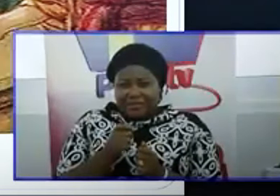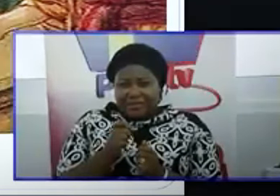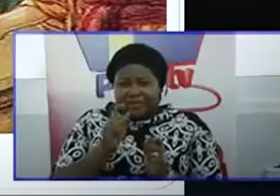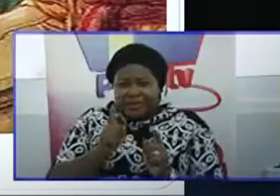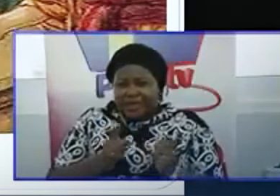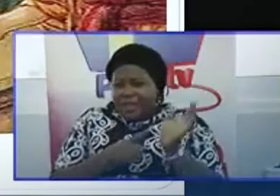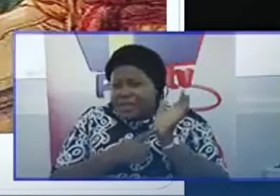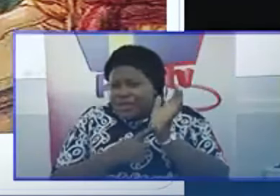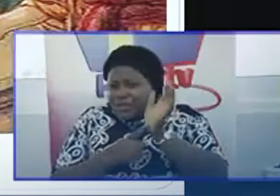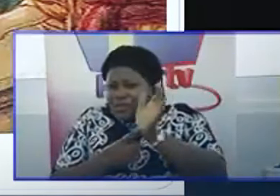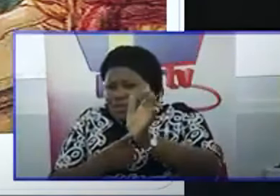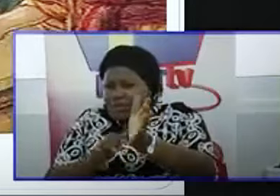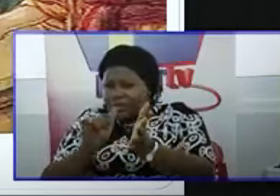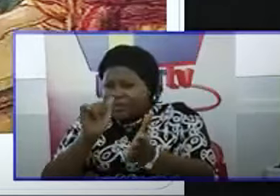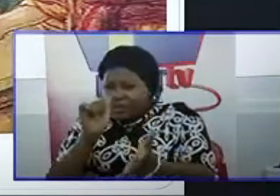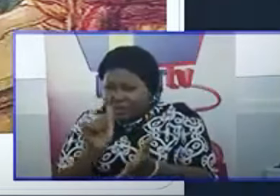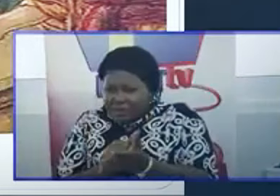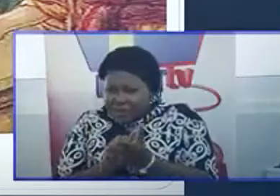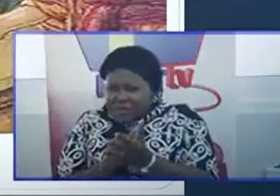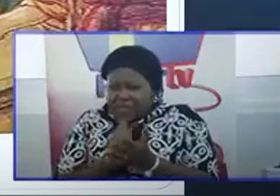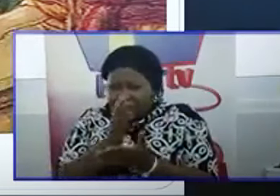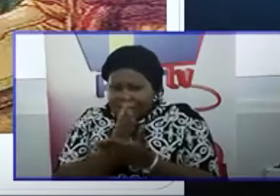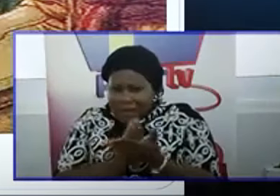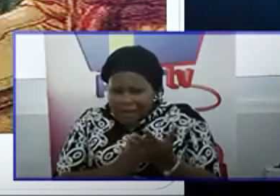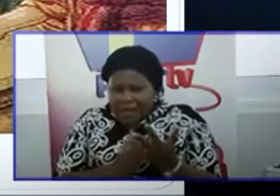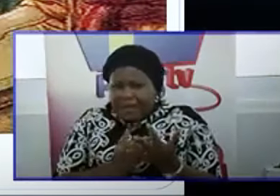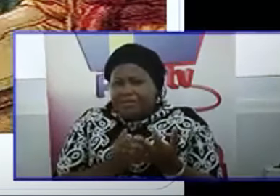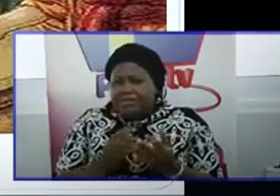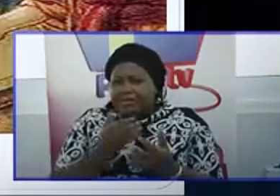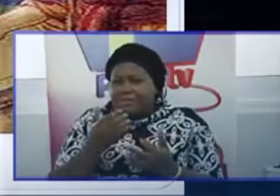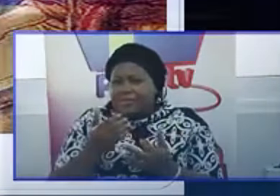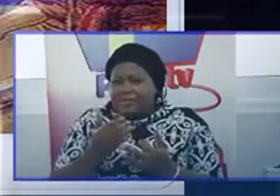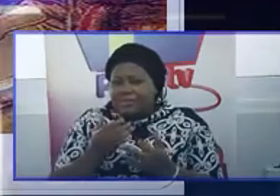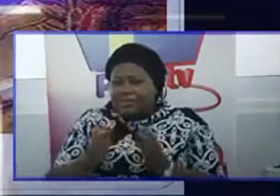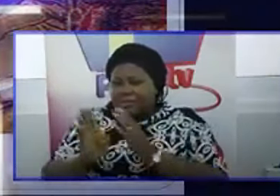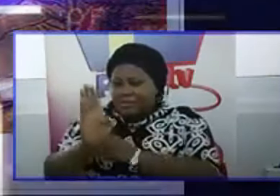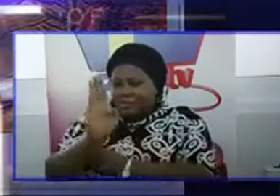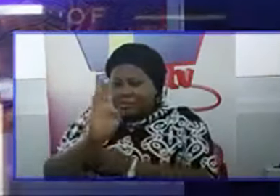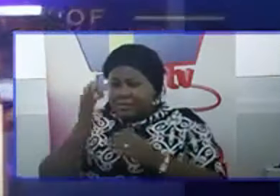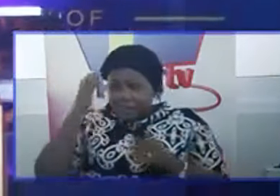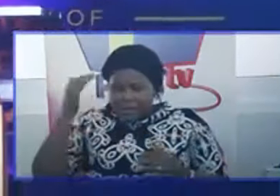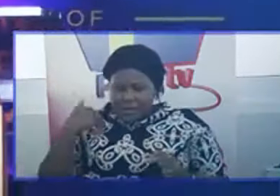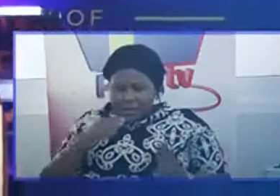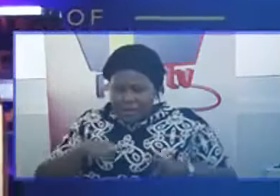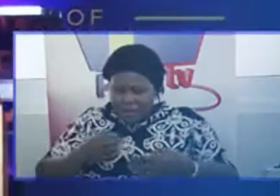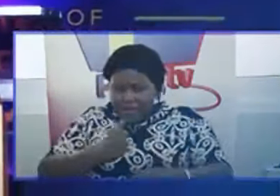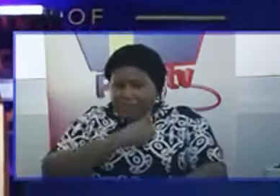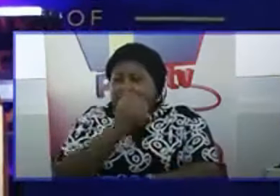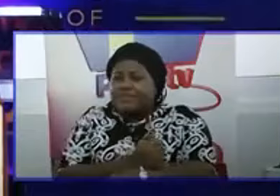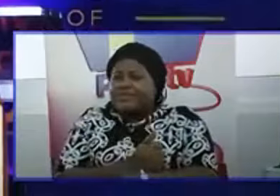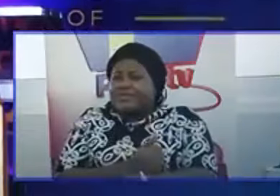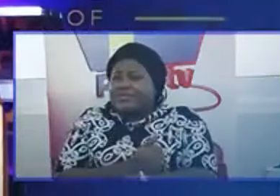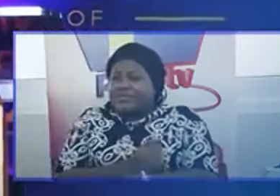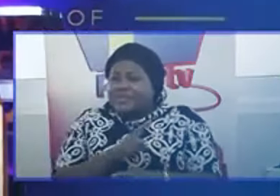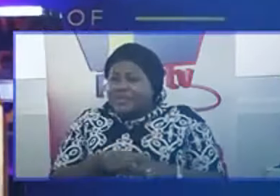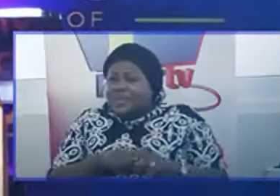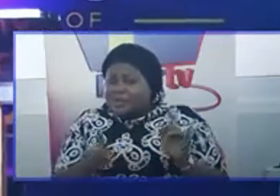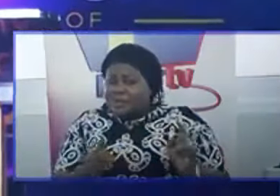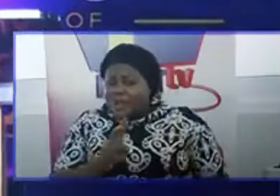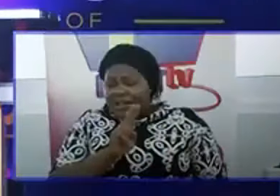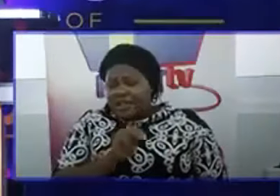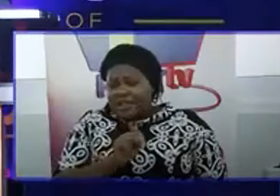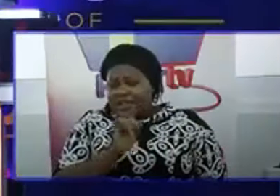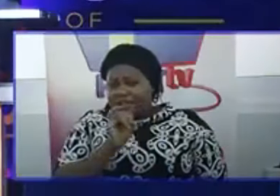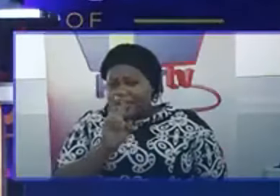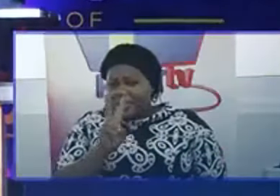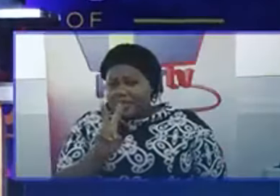portrayed that there was a kind of ability that the master gave them. But if you look at